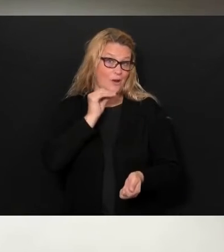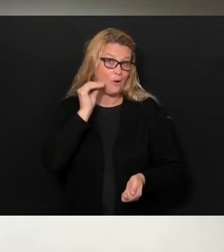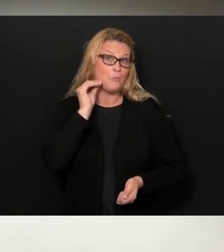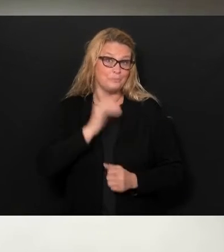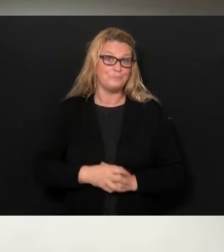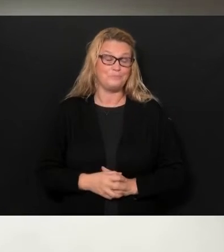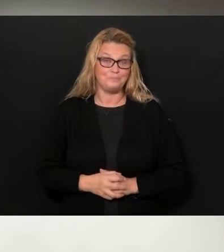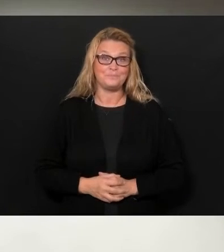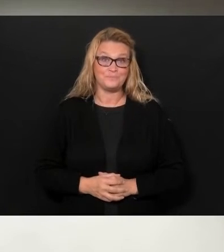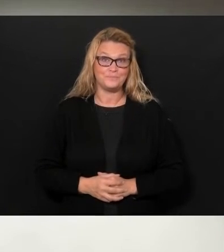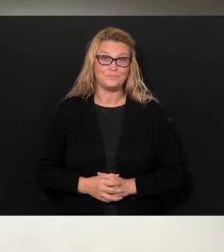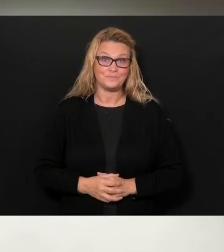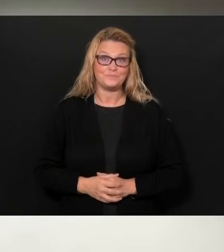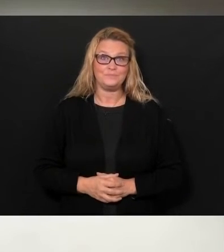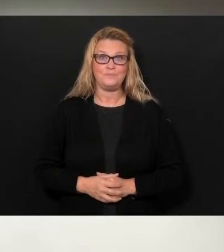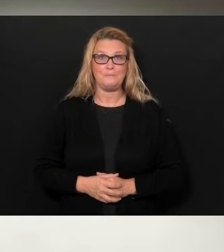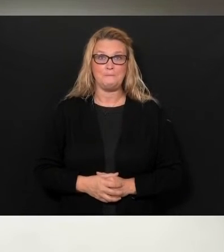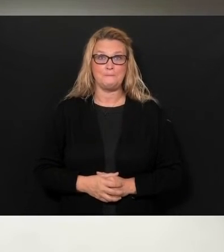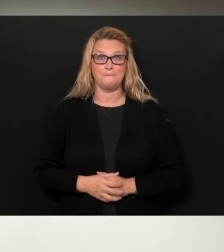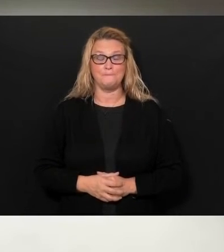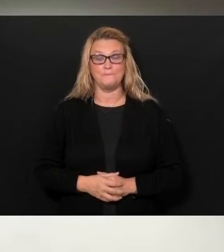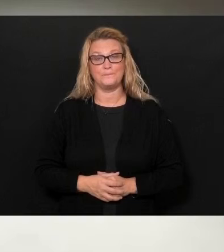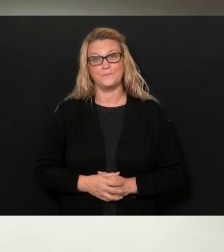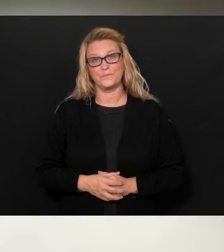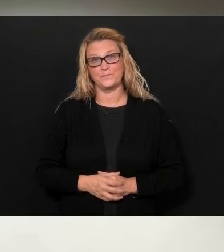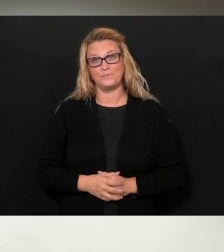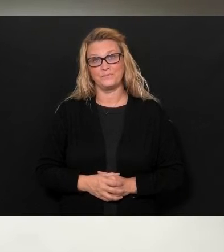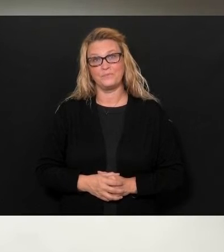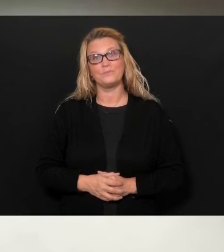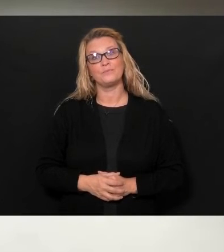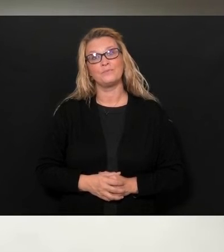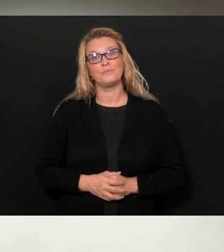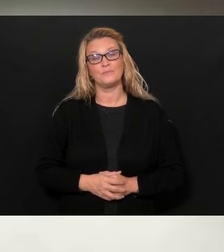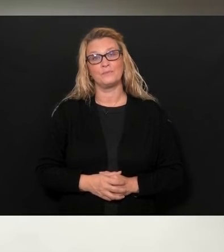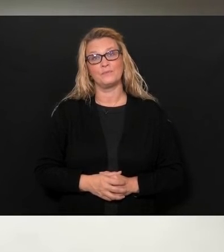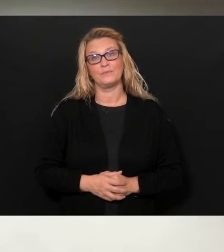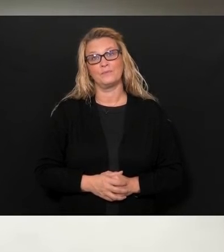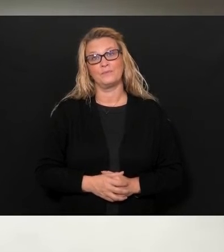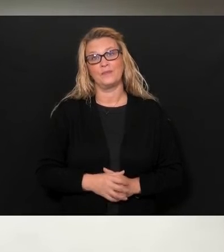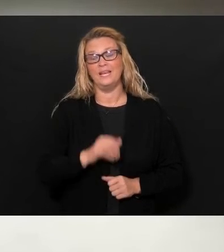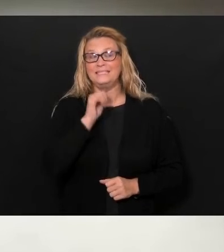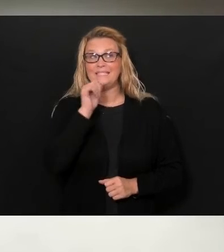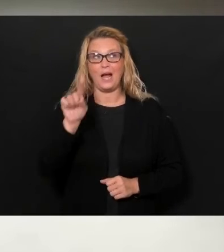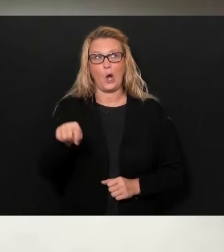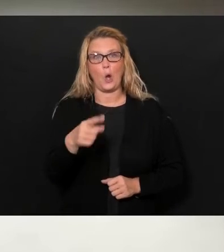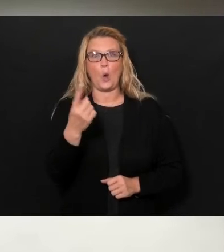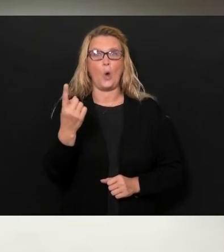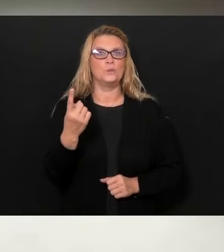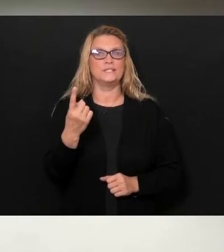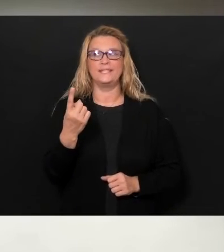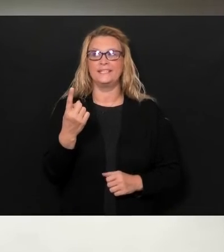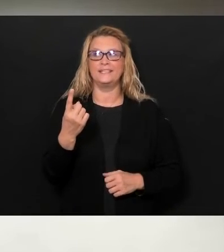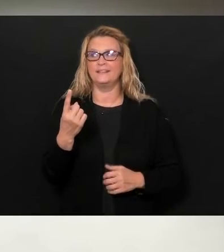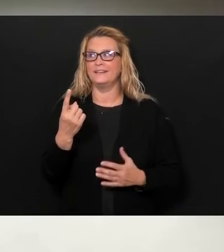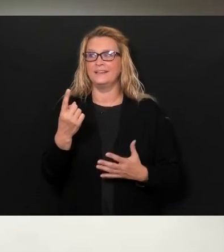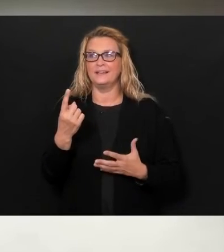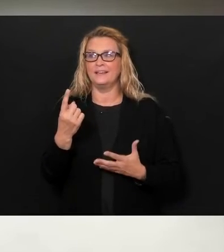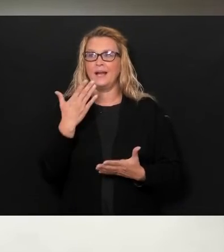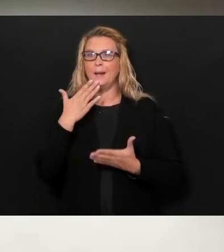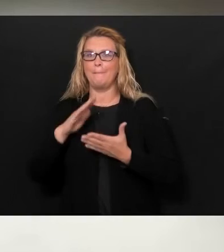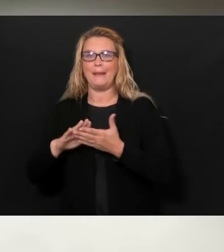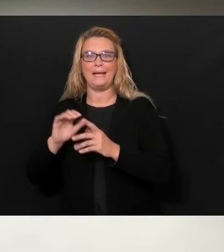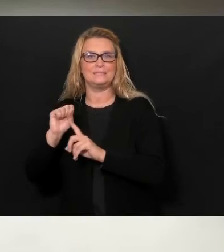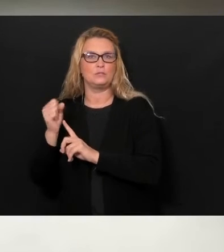patients. We're seeing that it's not just a bed issue or availability of bed, but it's also